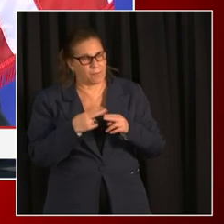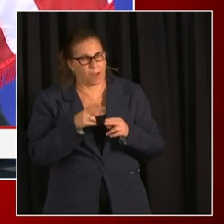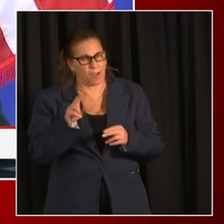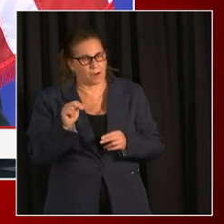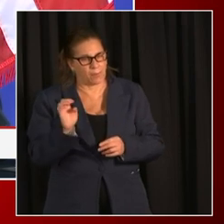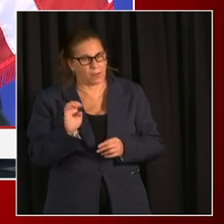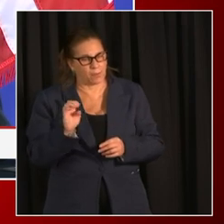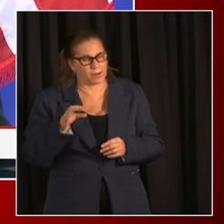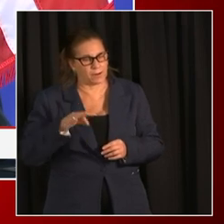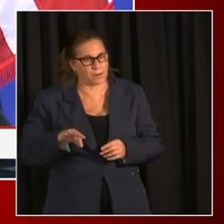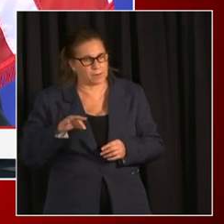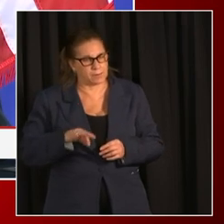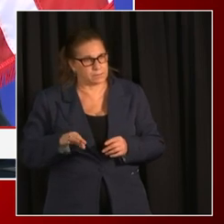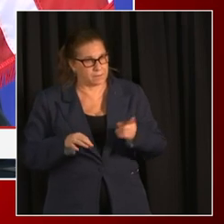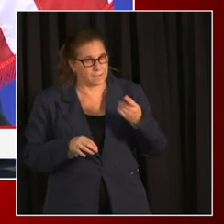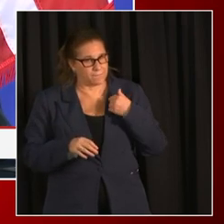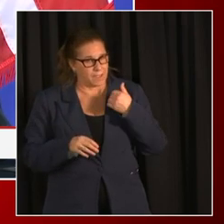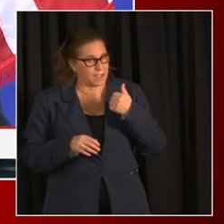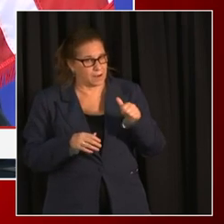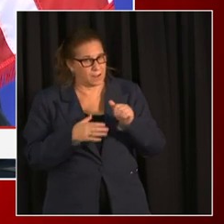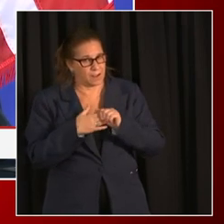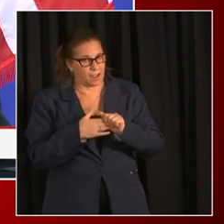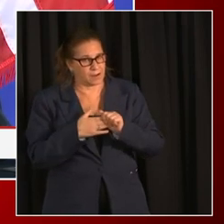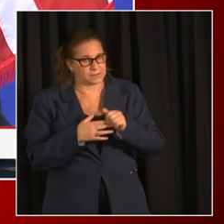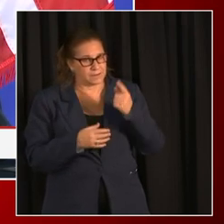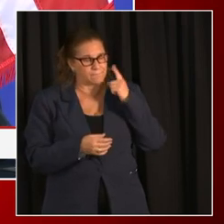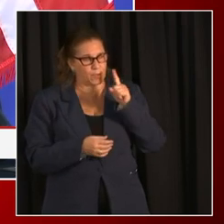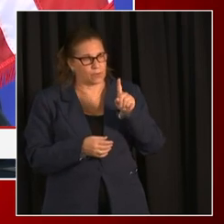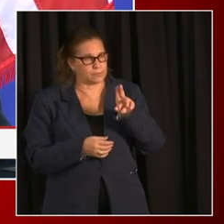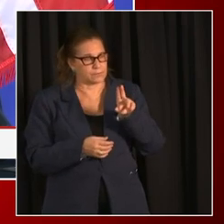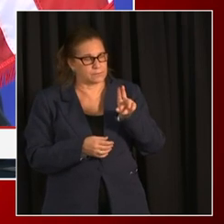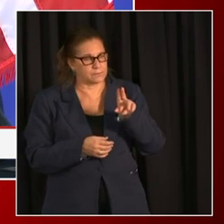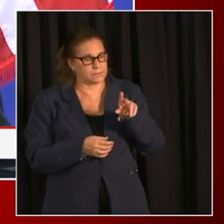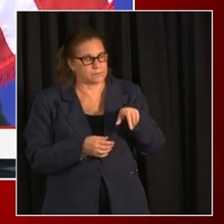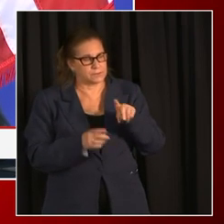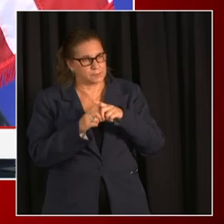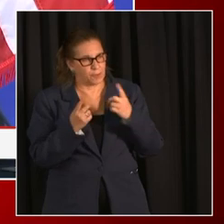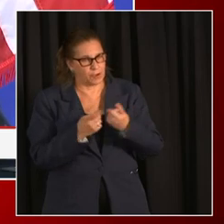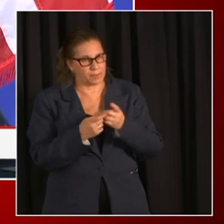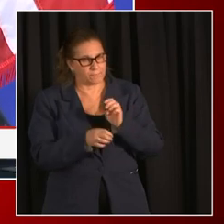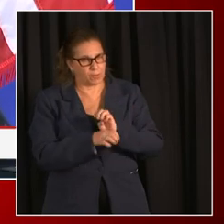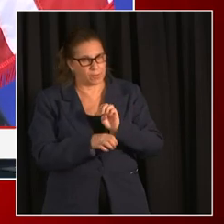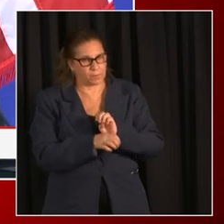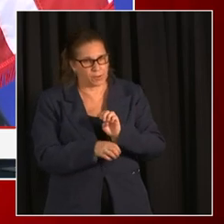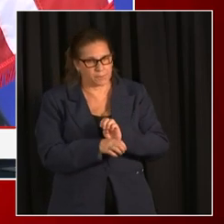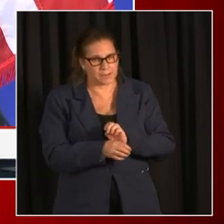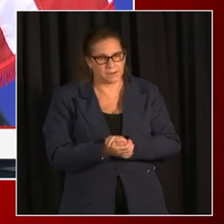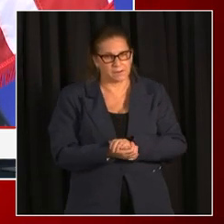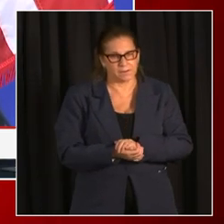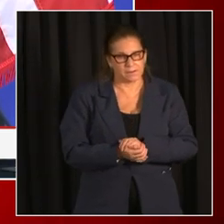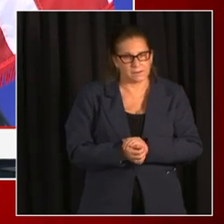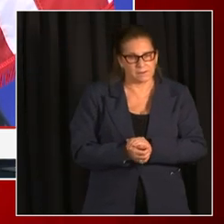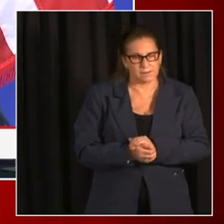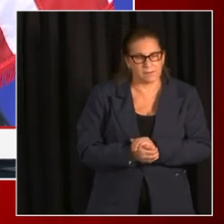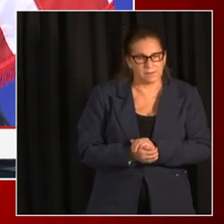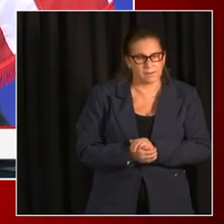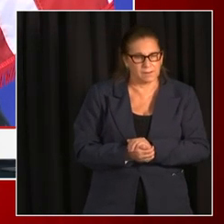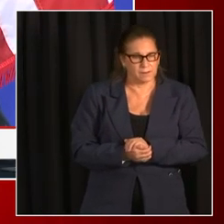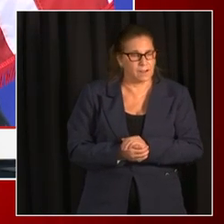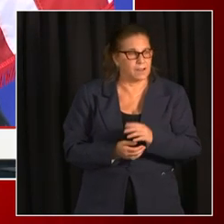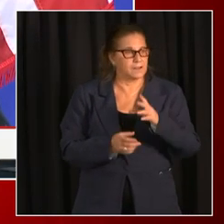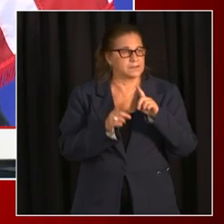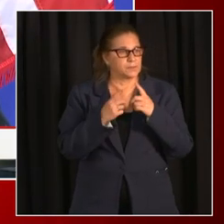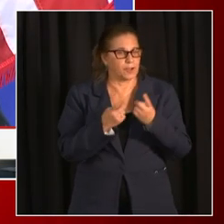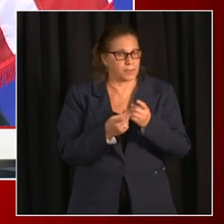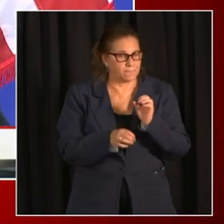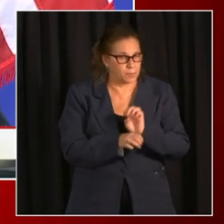guidance from the U.S. Department of Labor on what that means for DOES and unemployment benefits here in D.C.? And is D.C.